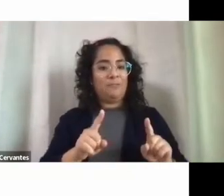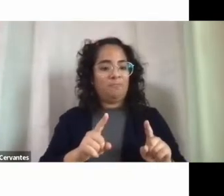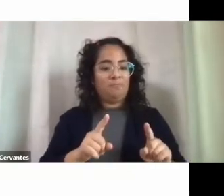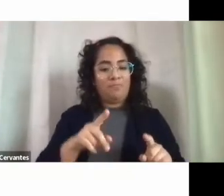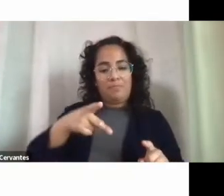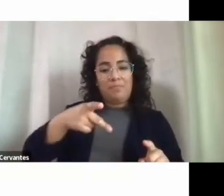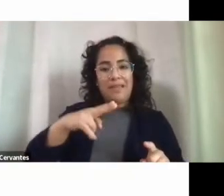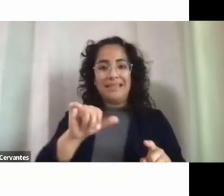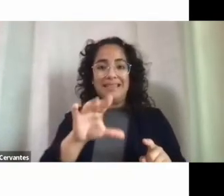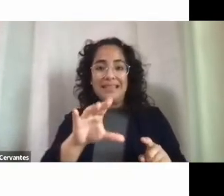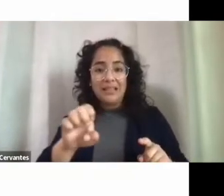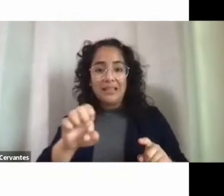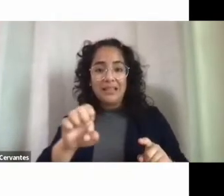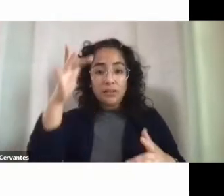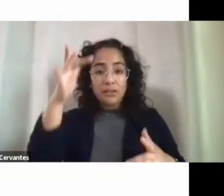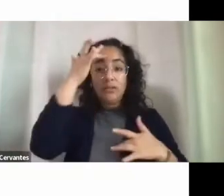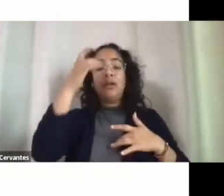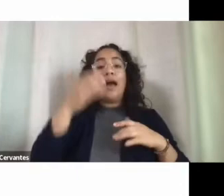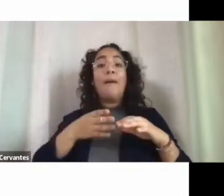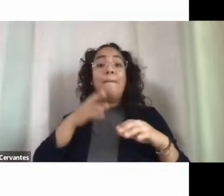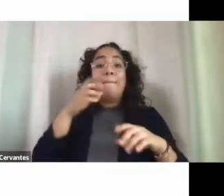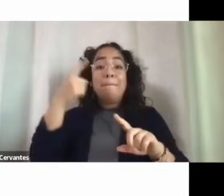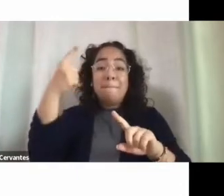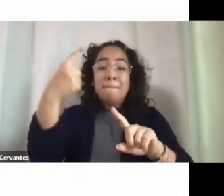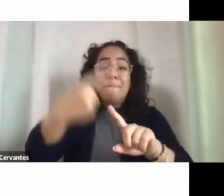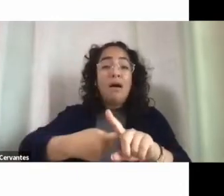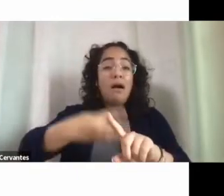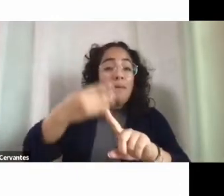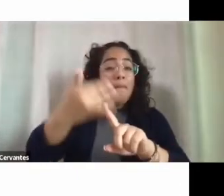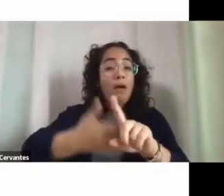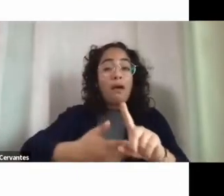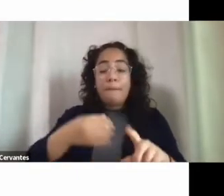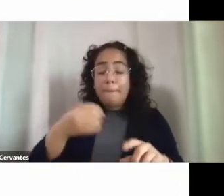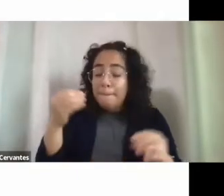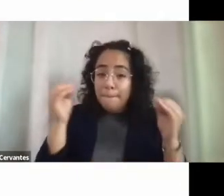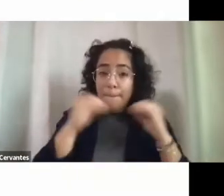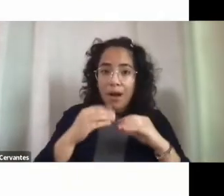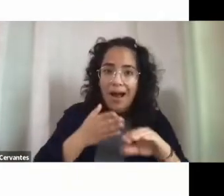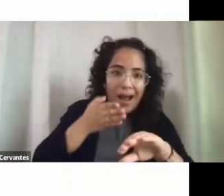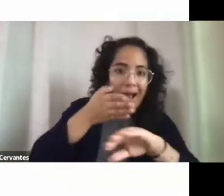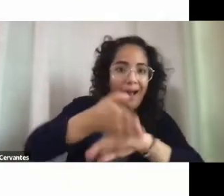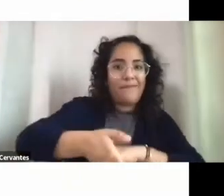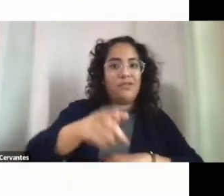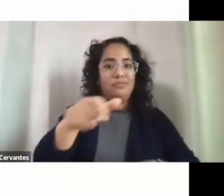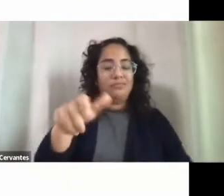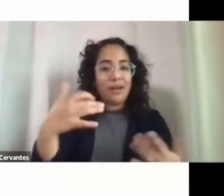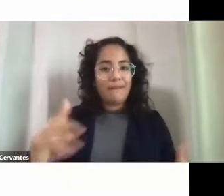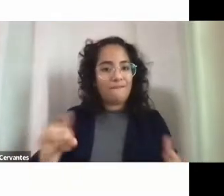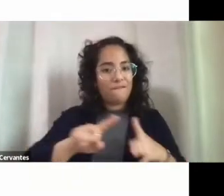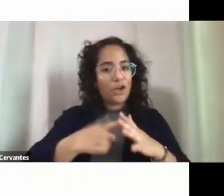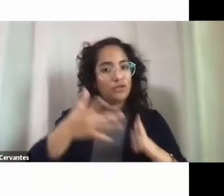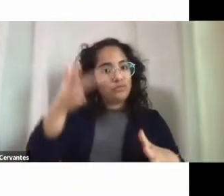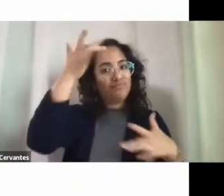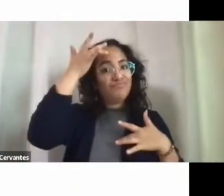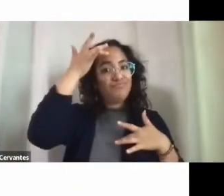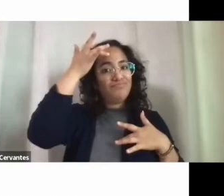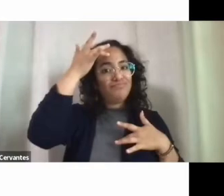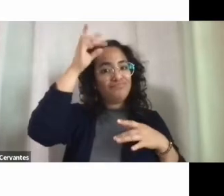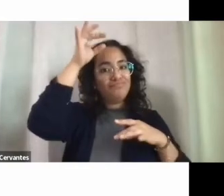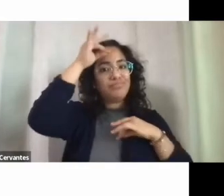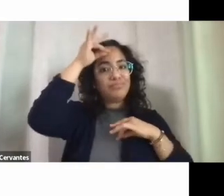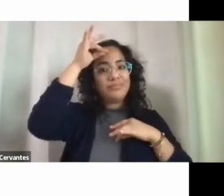for months after a person has had the initial infection. And so that is thought to potentially be a